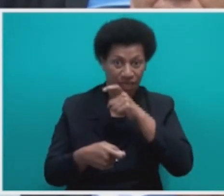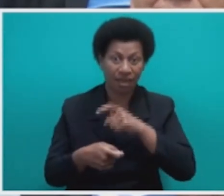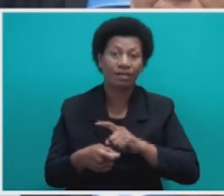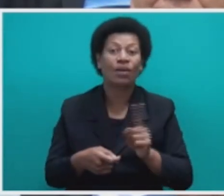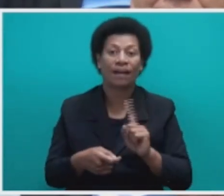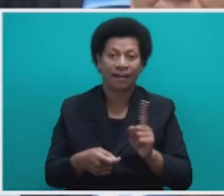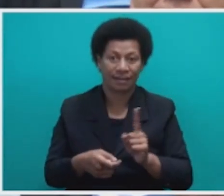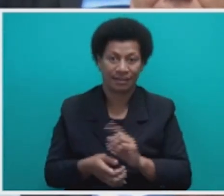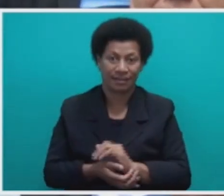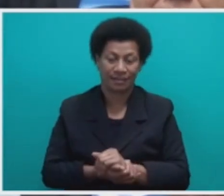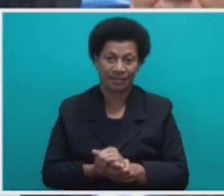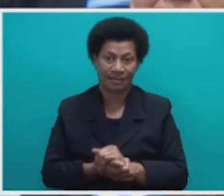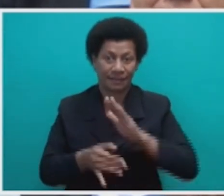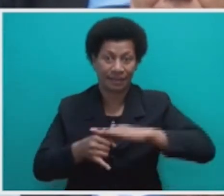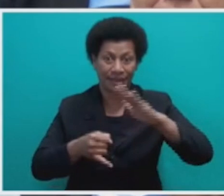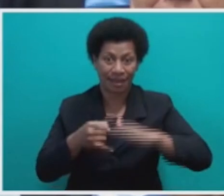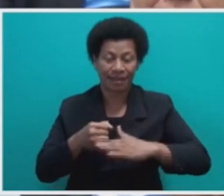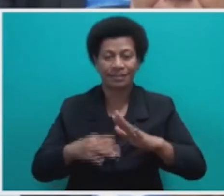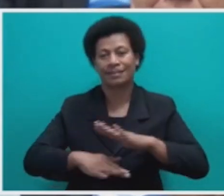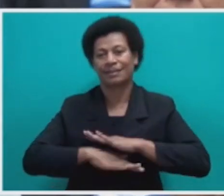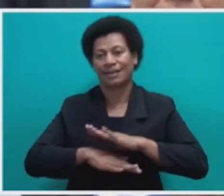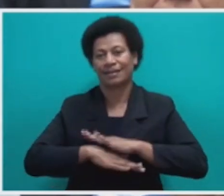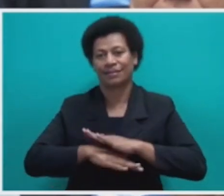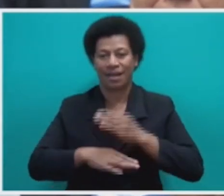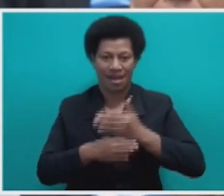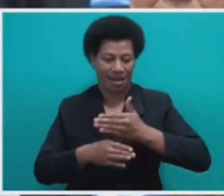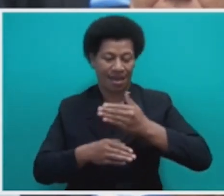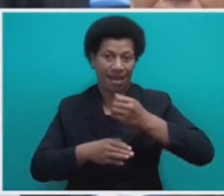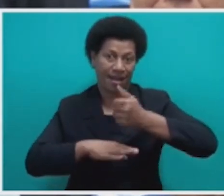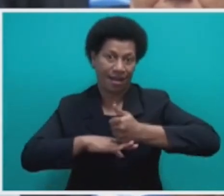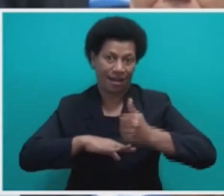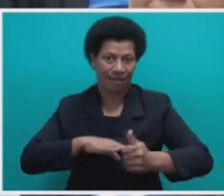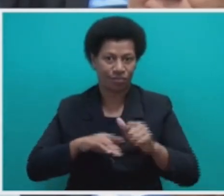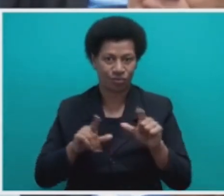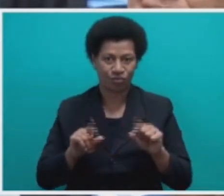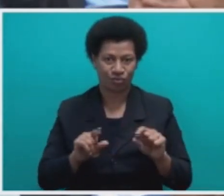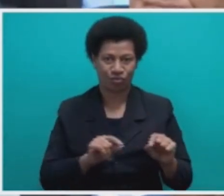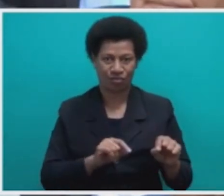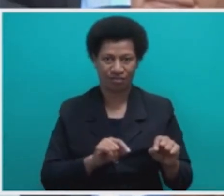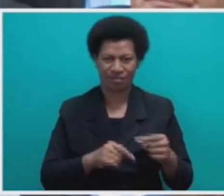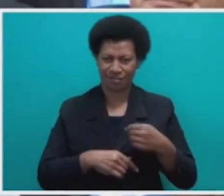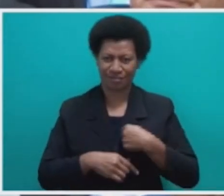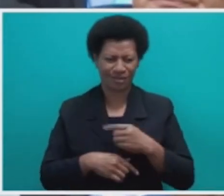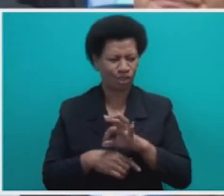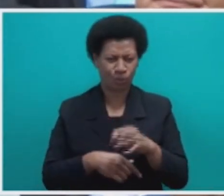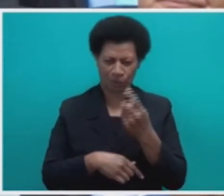actually, in the end, satisfied with what the government had done. So I do not see,